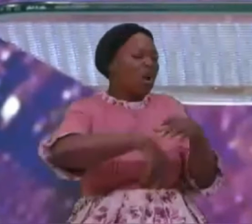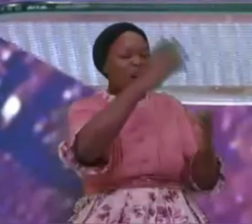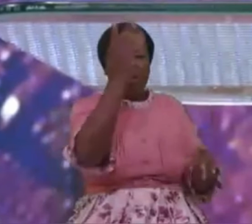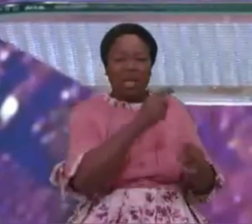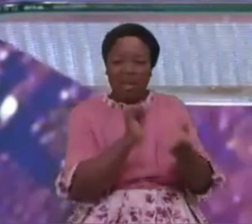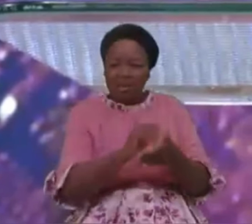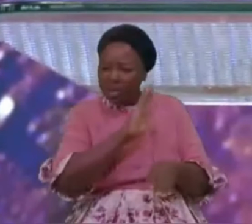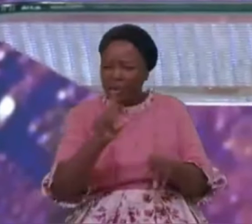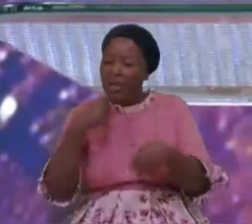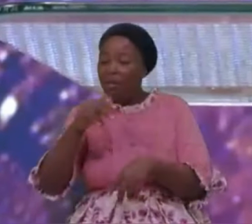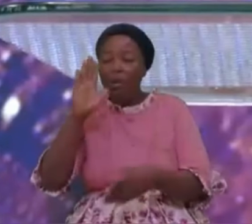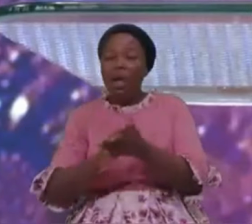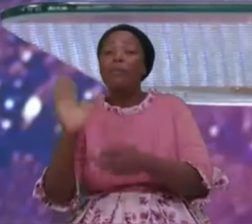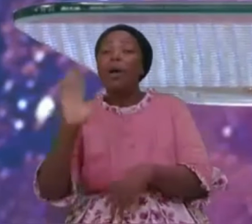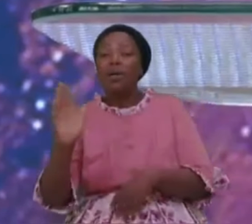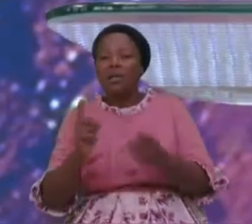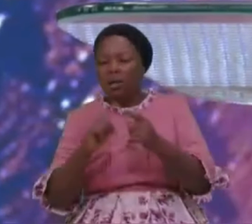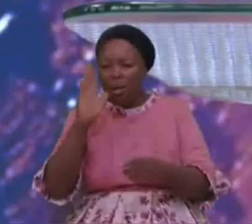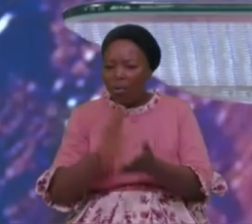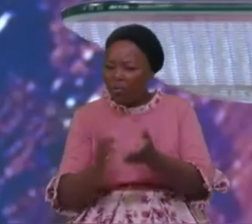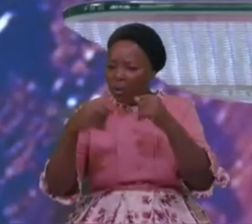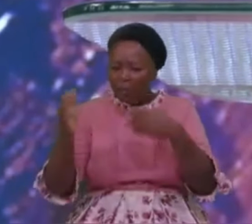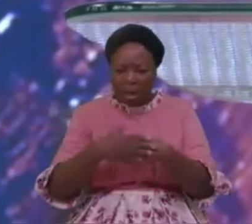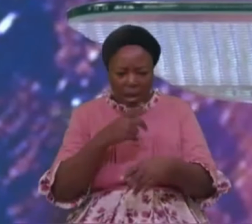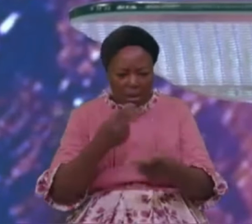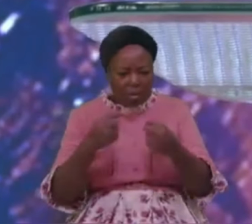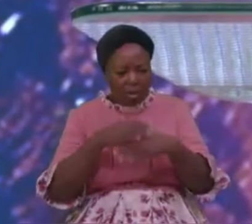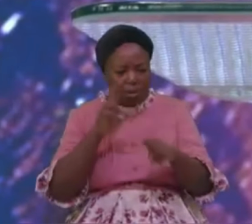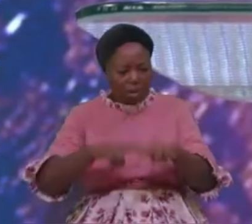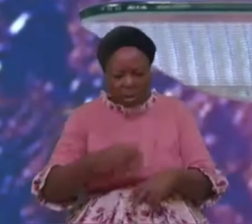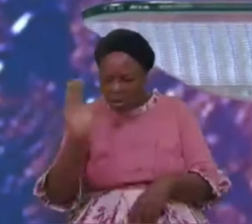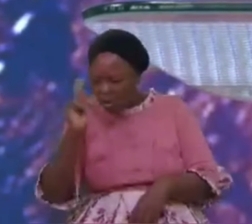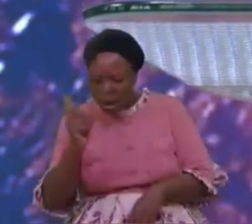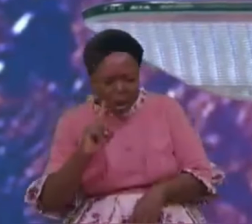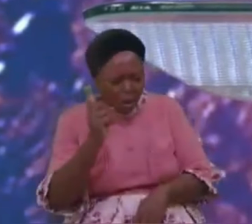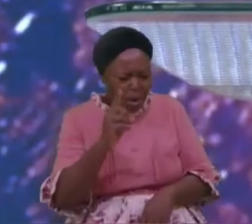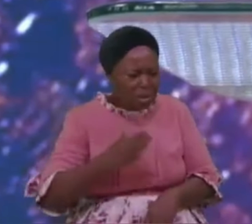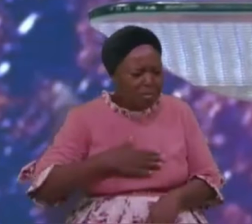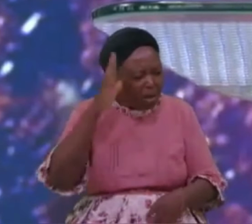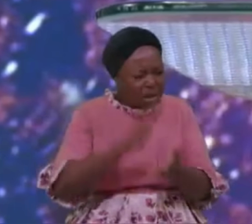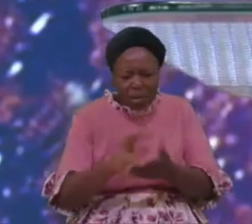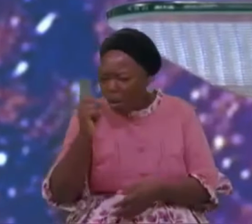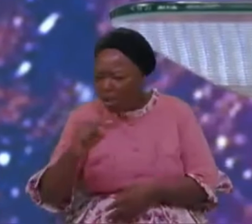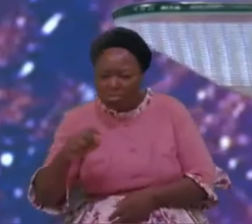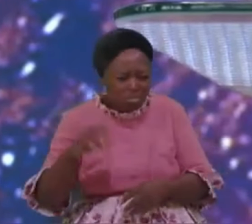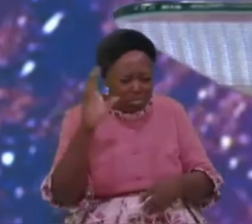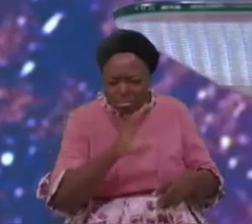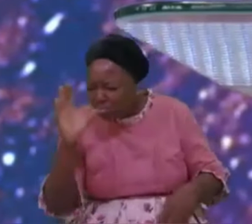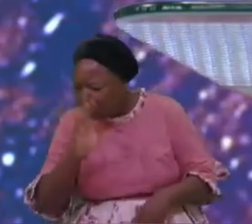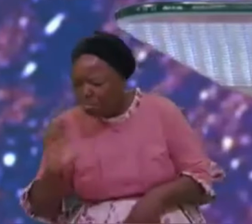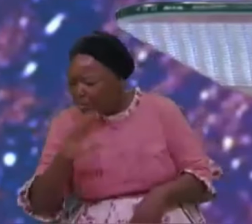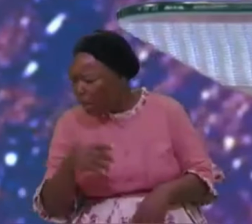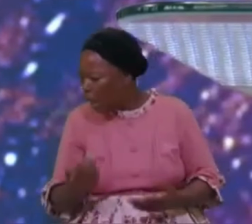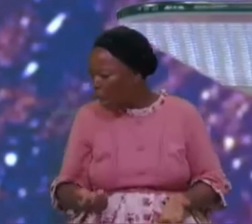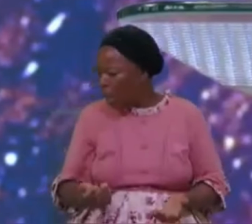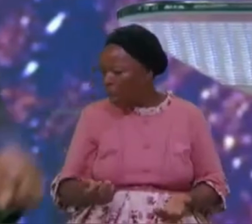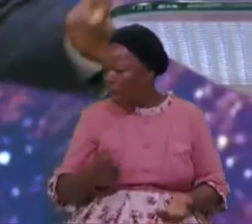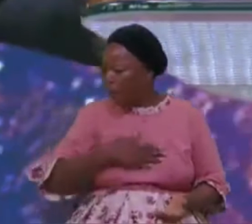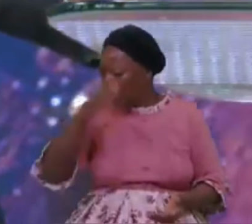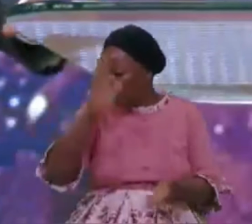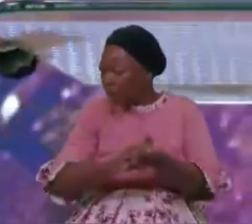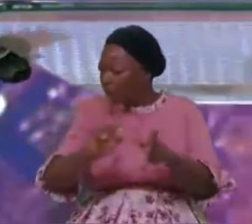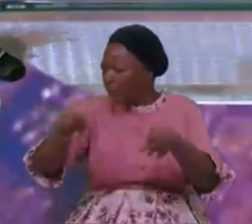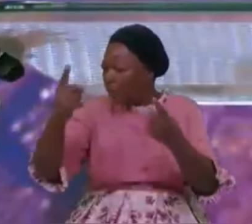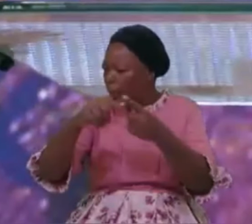then your wife comes back. Where is daddy? Where is darling? And then searches everywhere. And it's gone. Why does this man do like that?